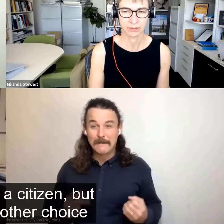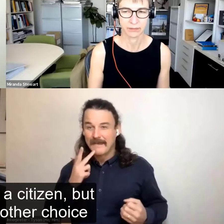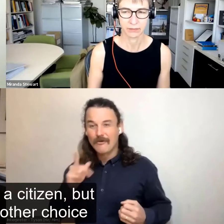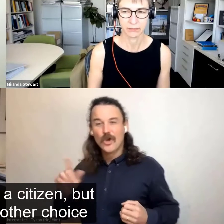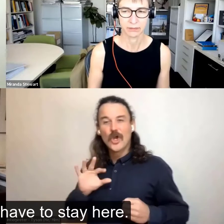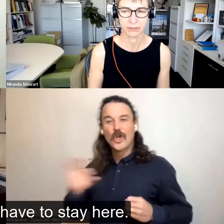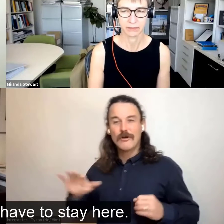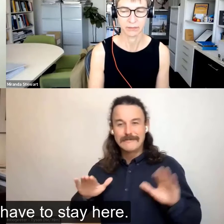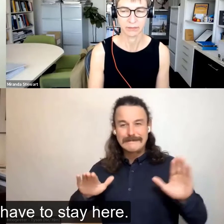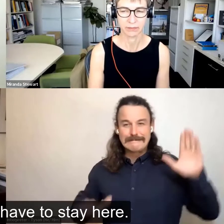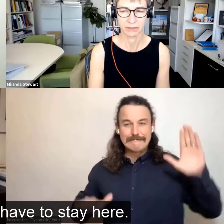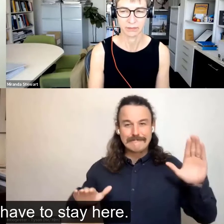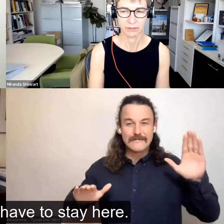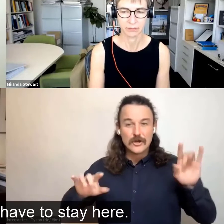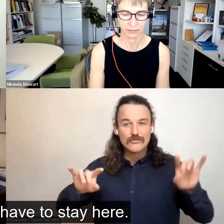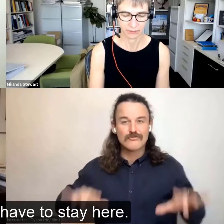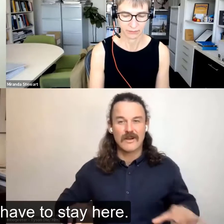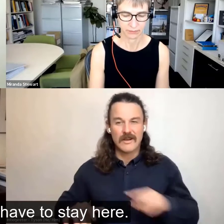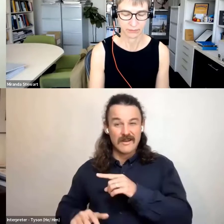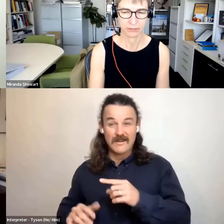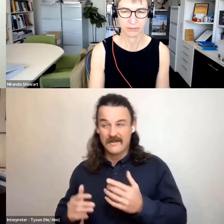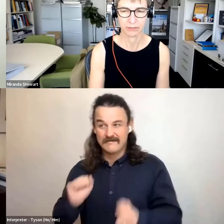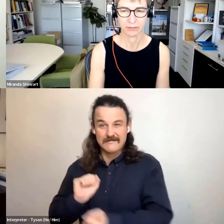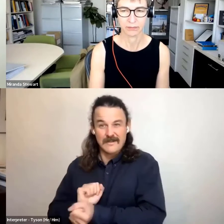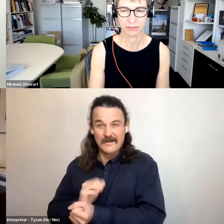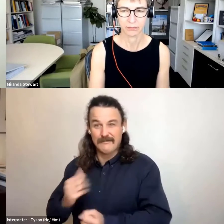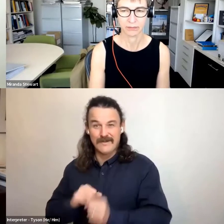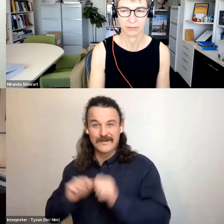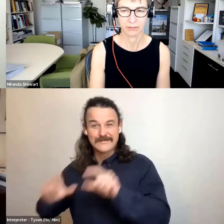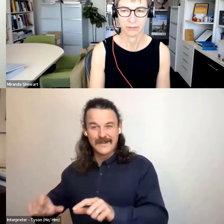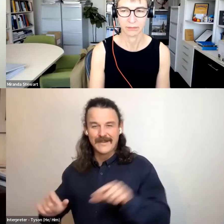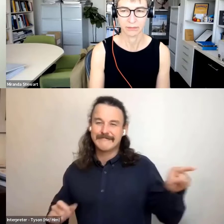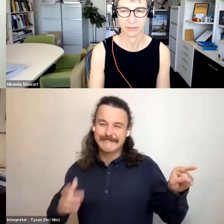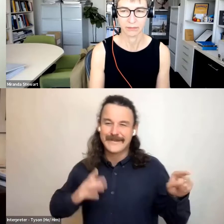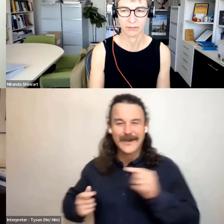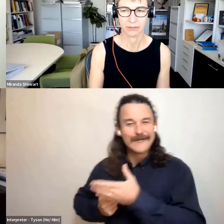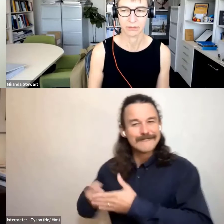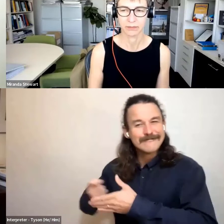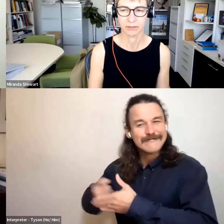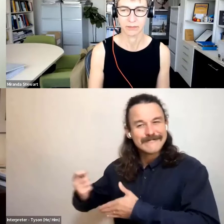no other choice and that you do have to stay here.